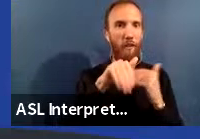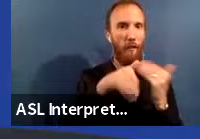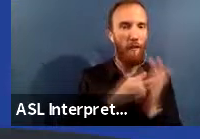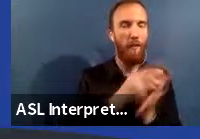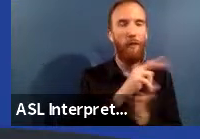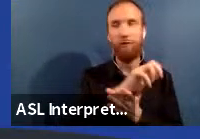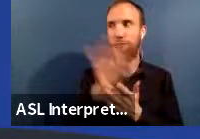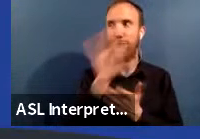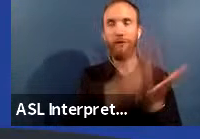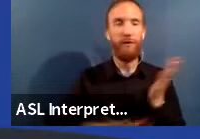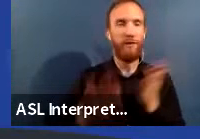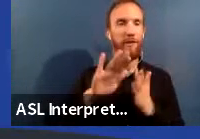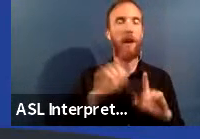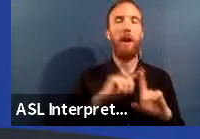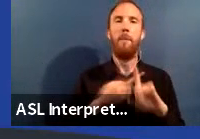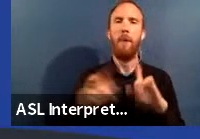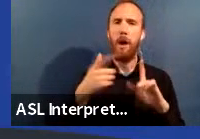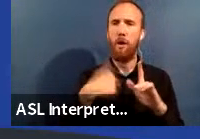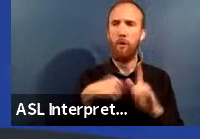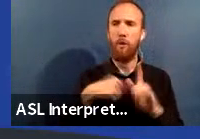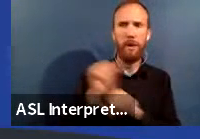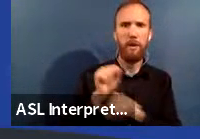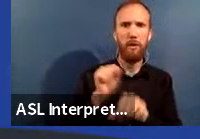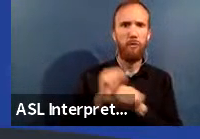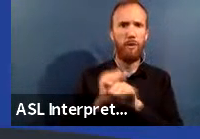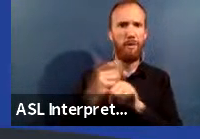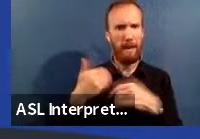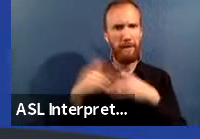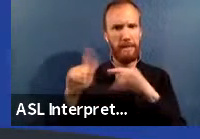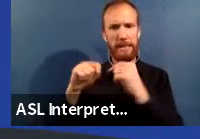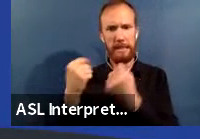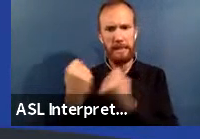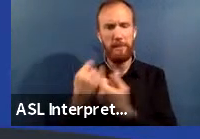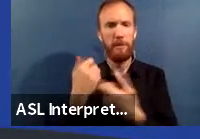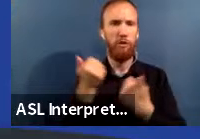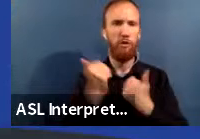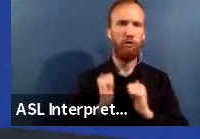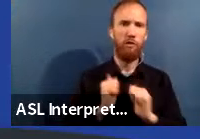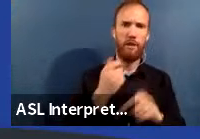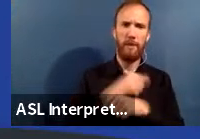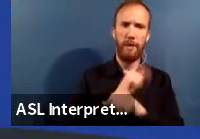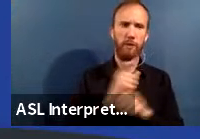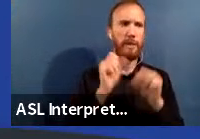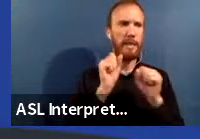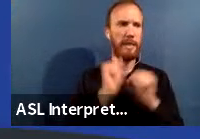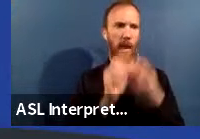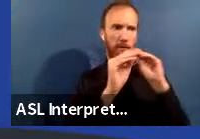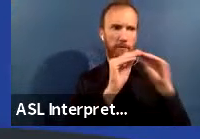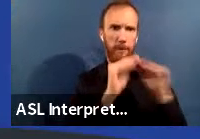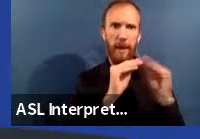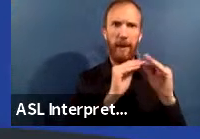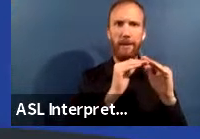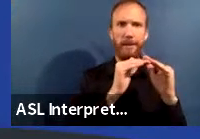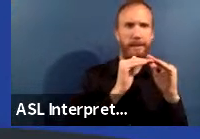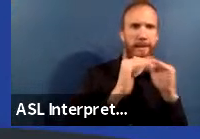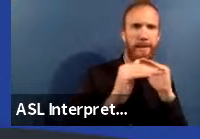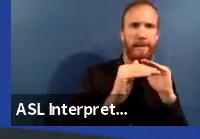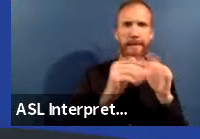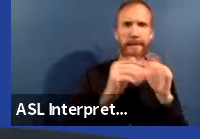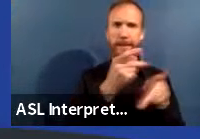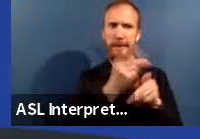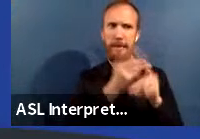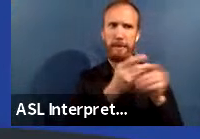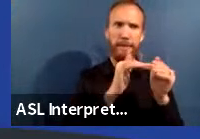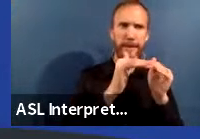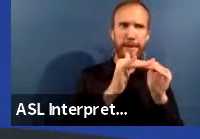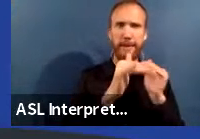facilities team to repair and/or stabilize these issues until they can be renovated or replaced, so as to minimize the